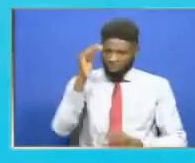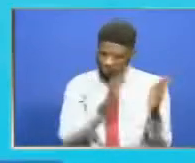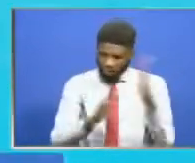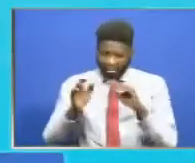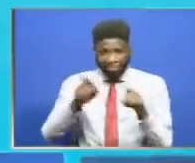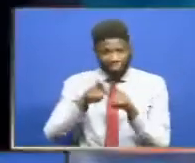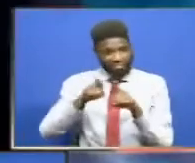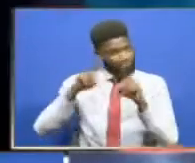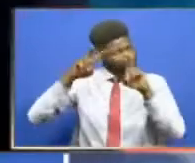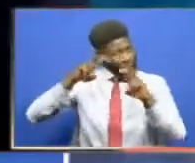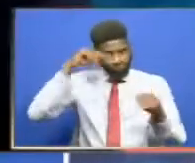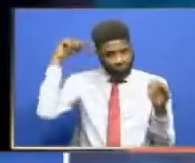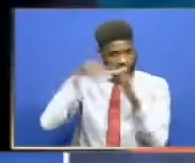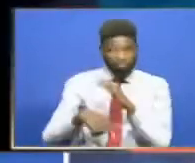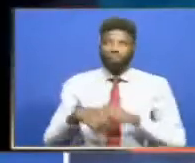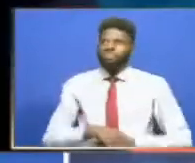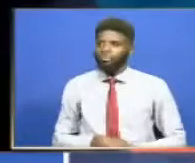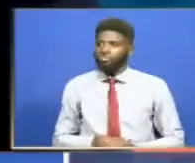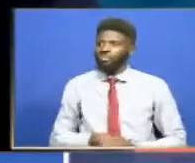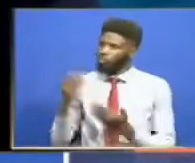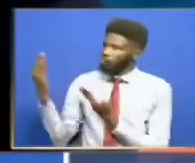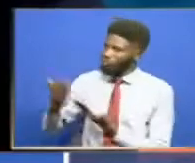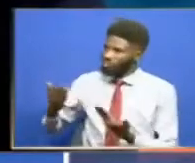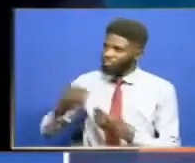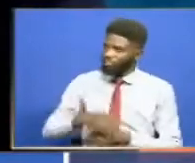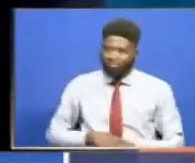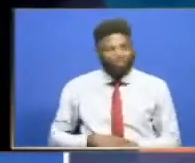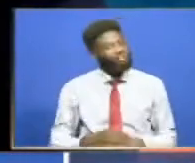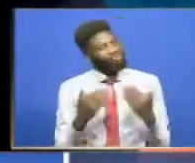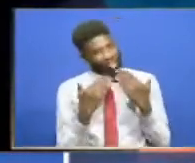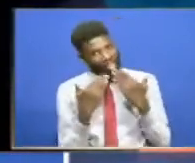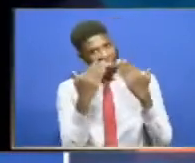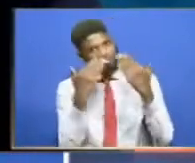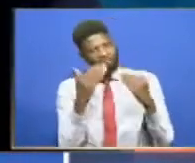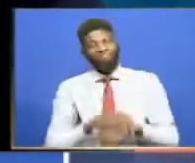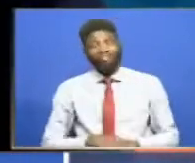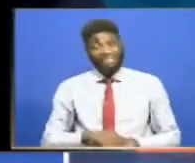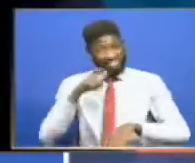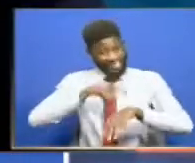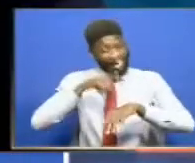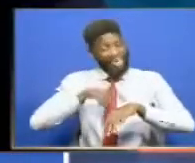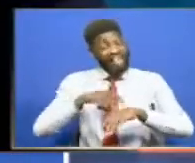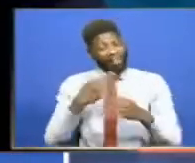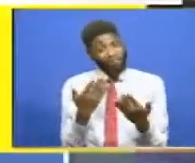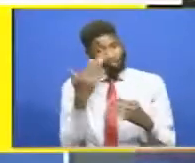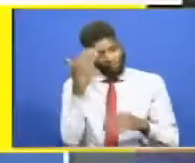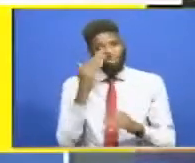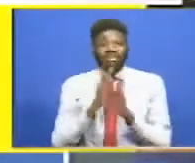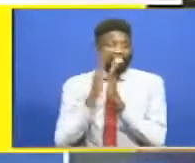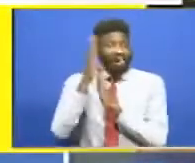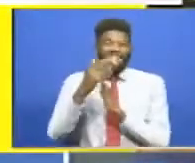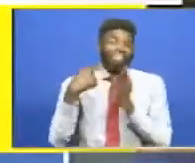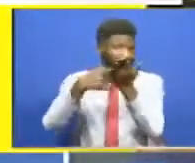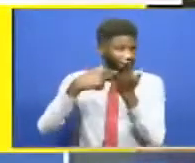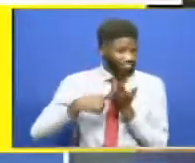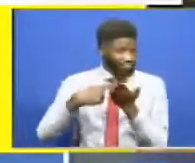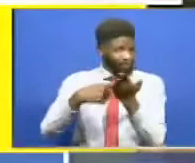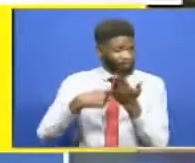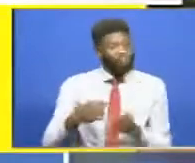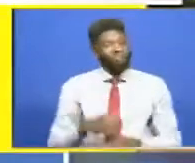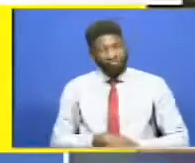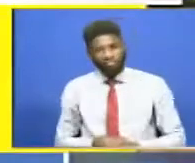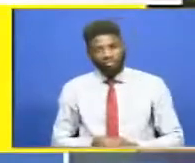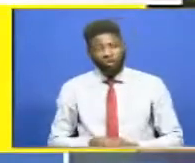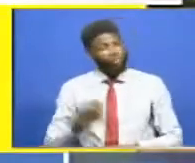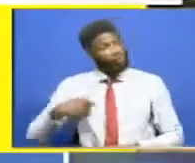analyst. And karibu. Thank you very much. And because of the interest of time, straight to the discussion. We have